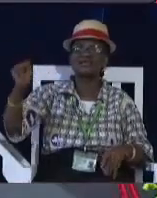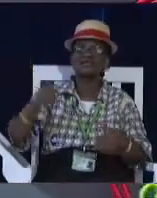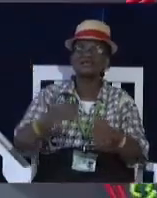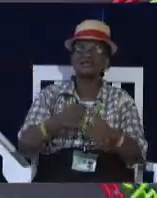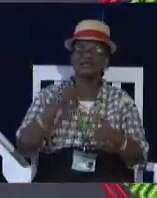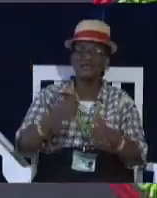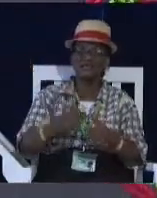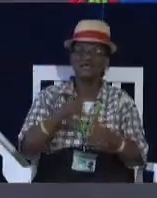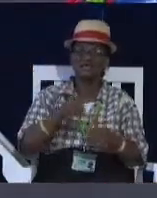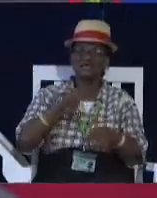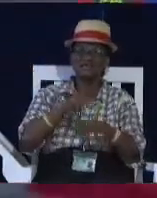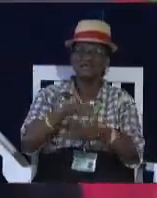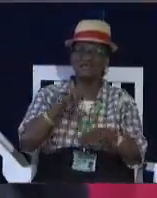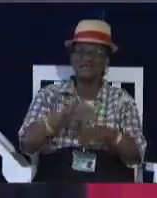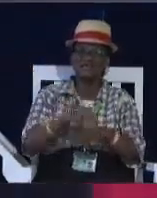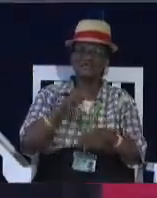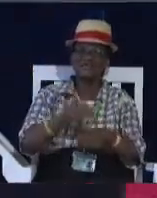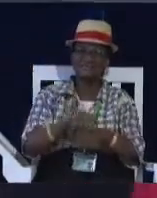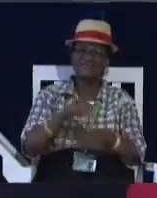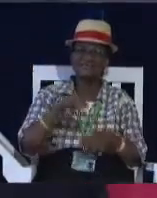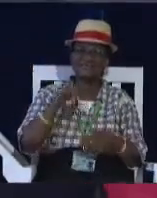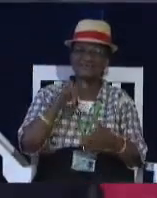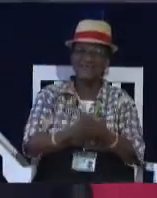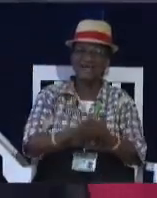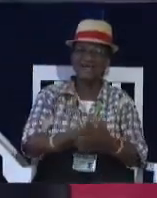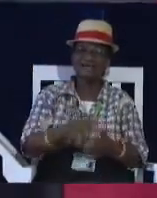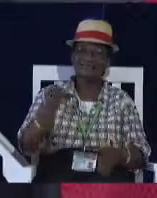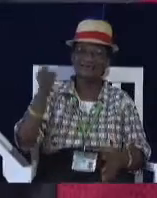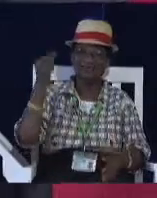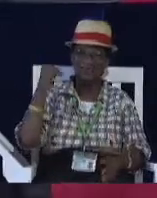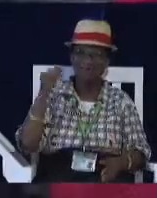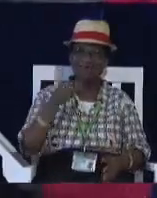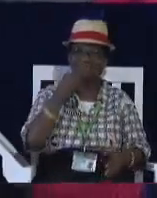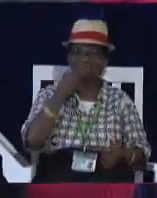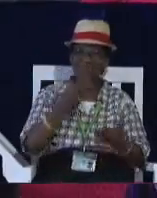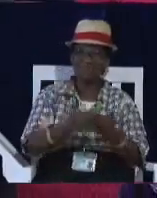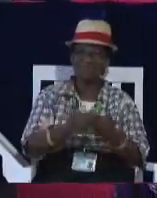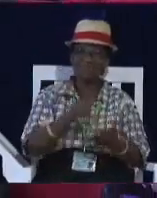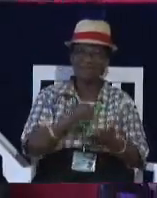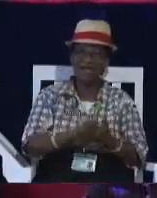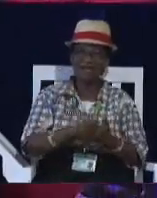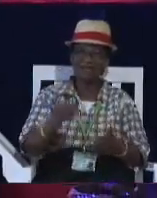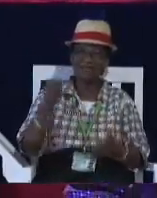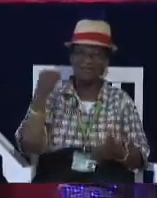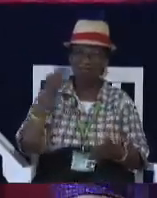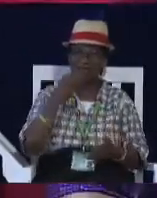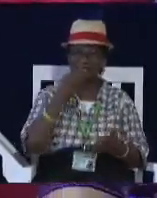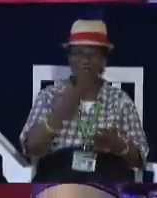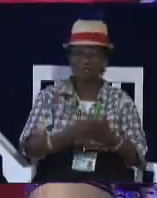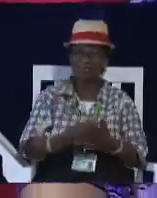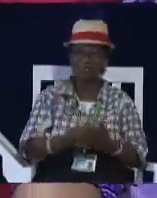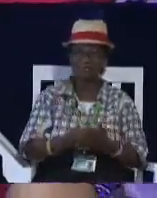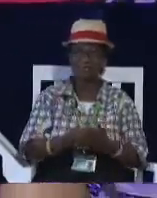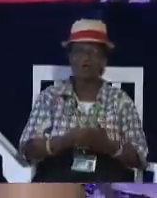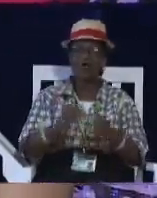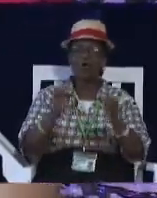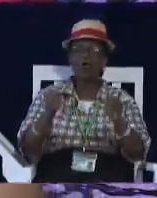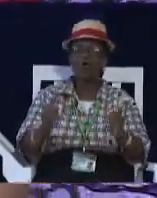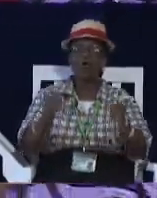Bamidele Studivant. That was good. That was good. All